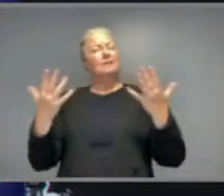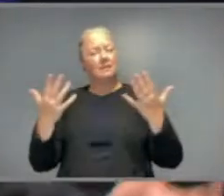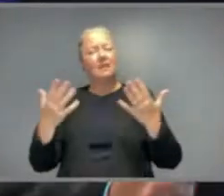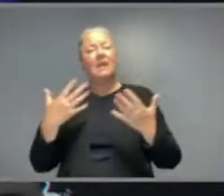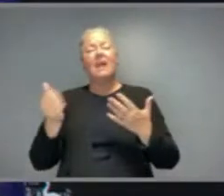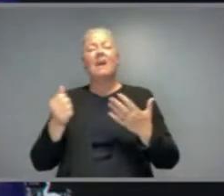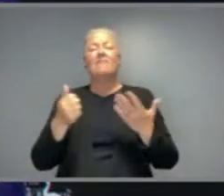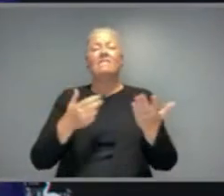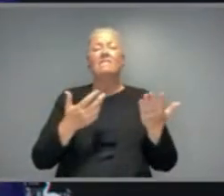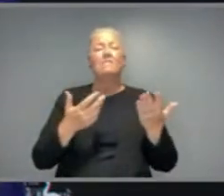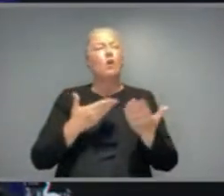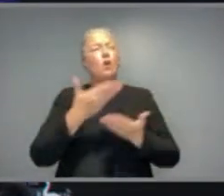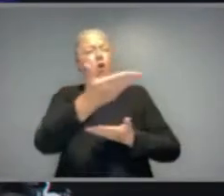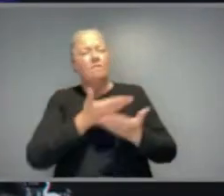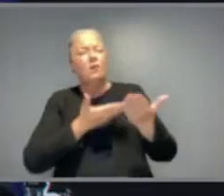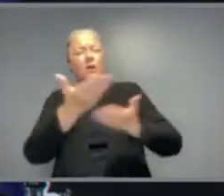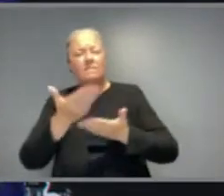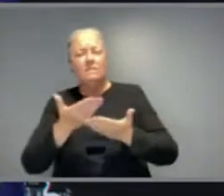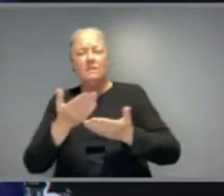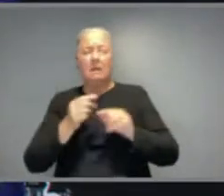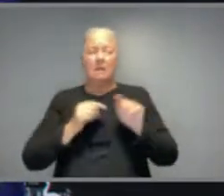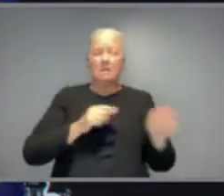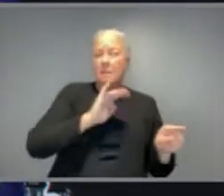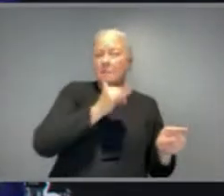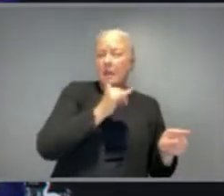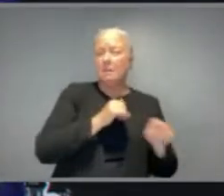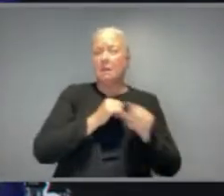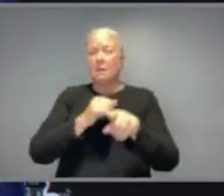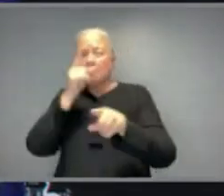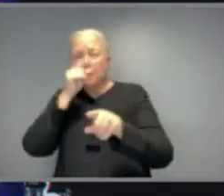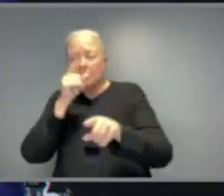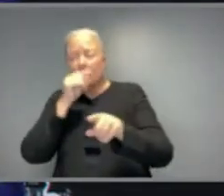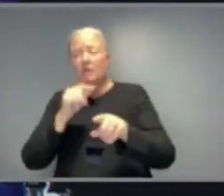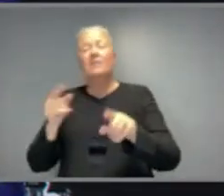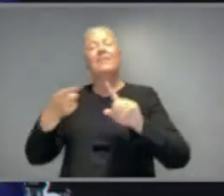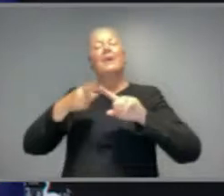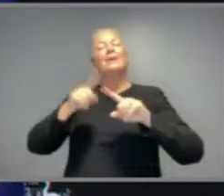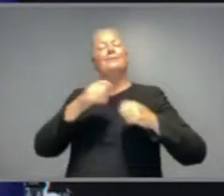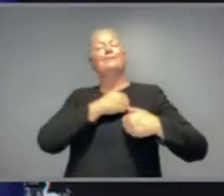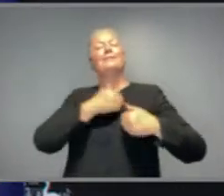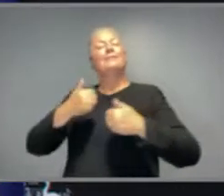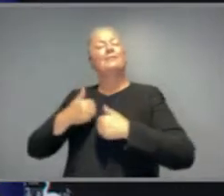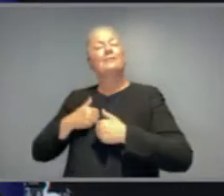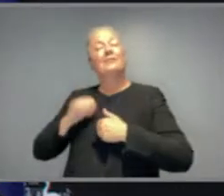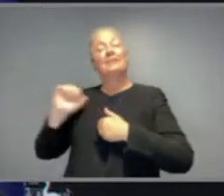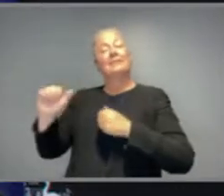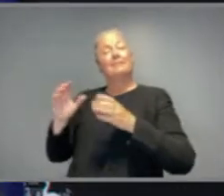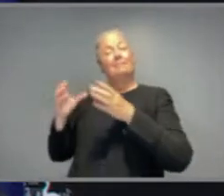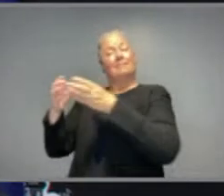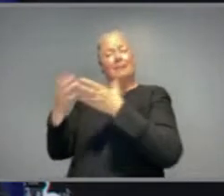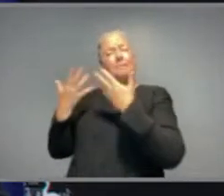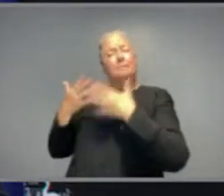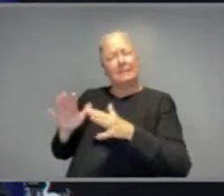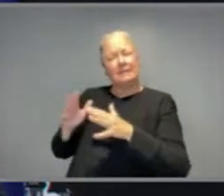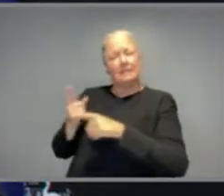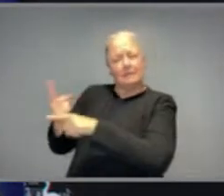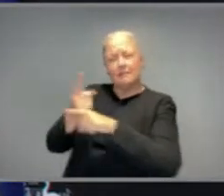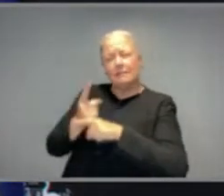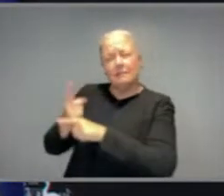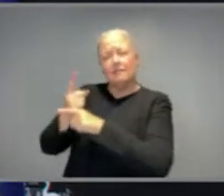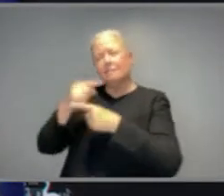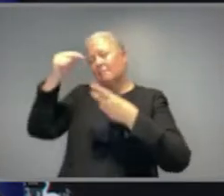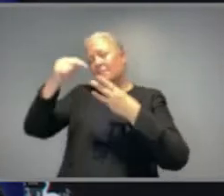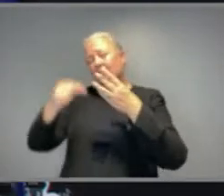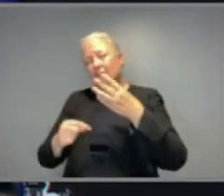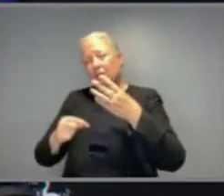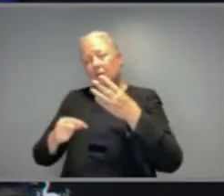how things like that might work, and General Frewen and his team have looked at that. But the primary reason why Australians are going to do